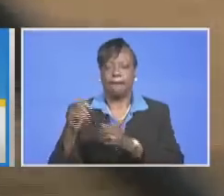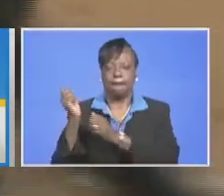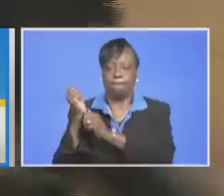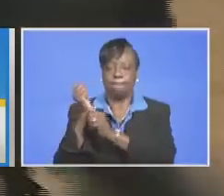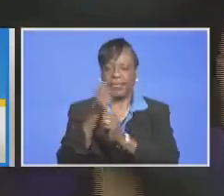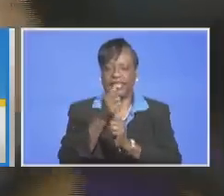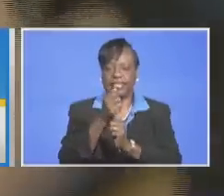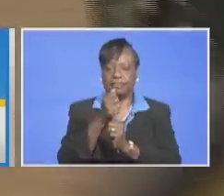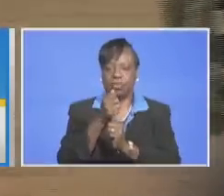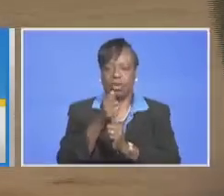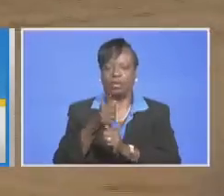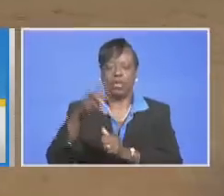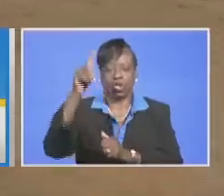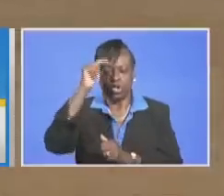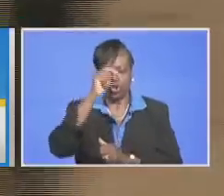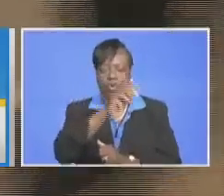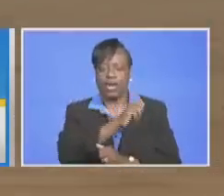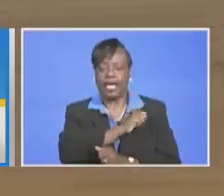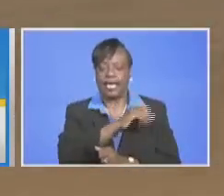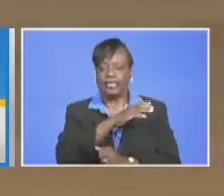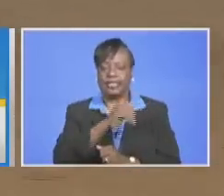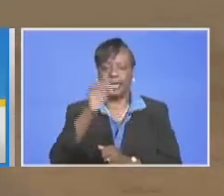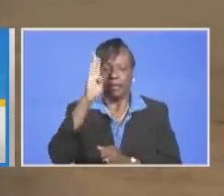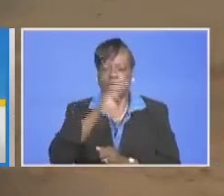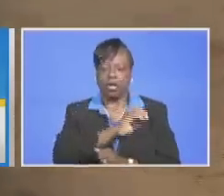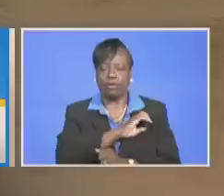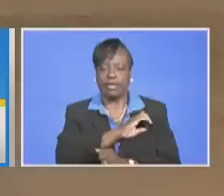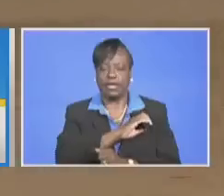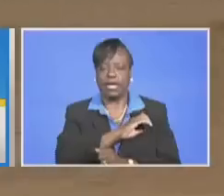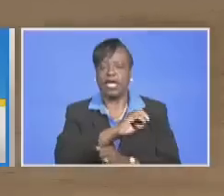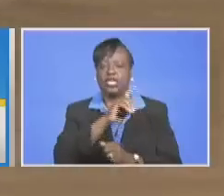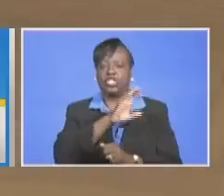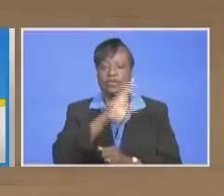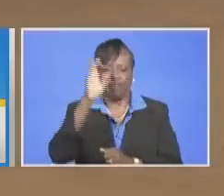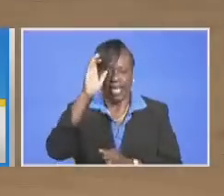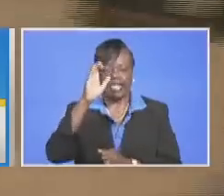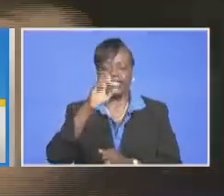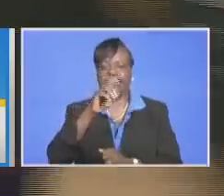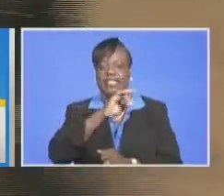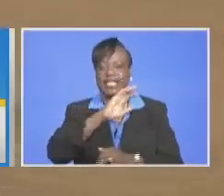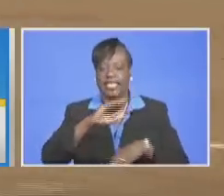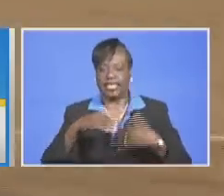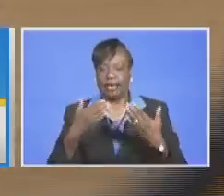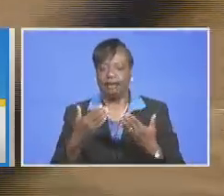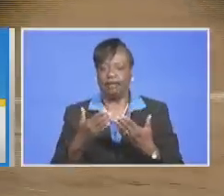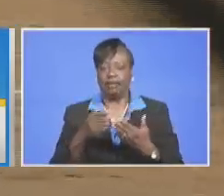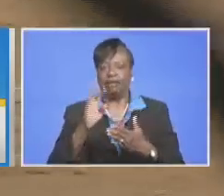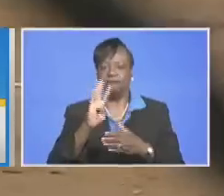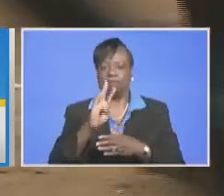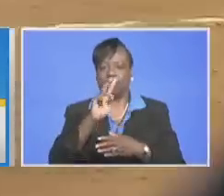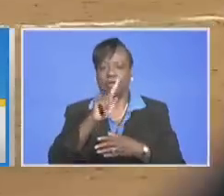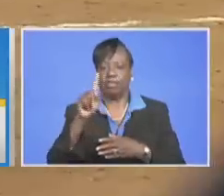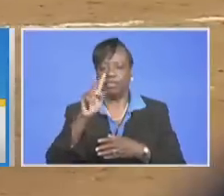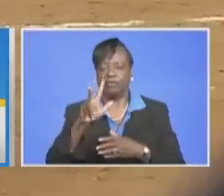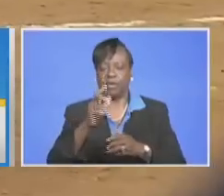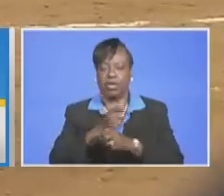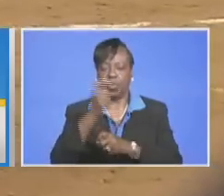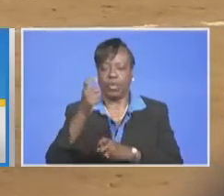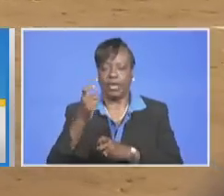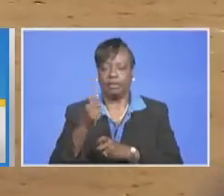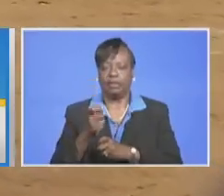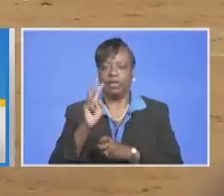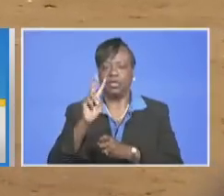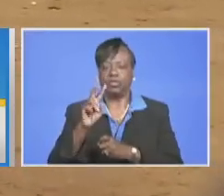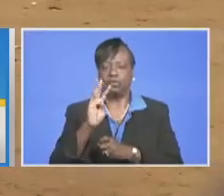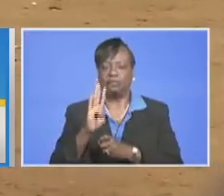and Lake County completing a 3-game sweep of fellow Bahamian Chavez Young and Lansing with a 4-3 win. Isaacs going 2 for 4, a run scored,